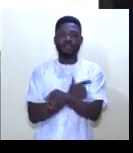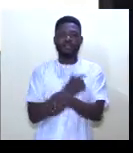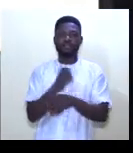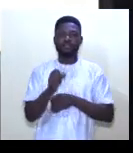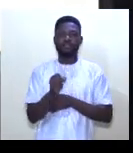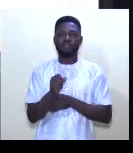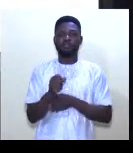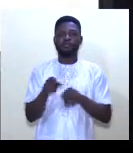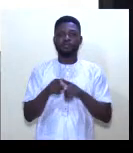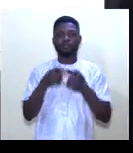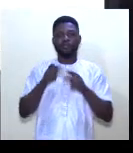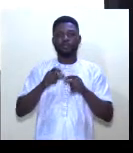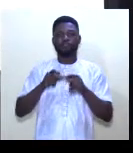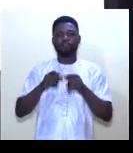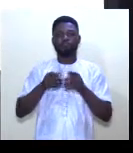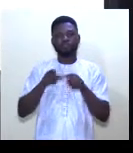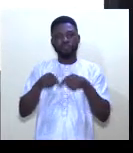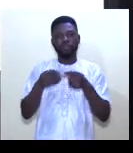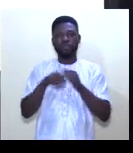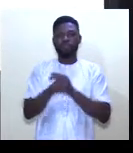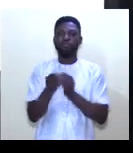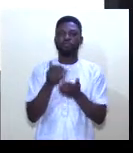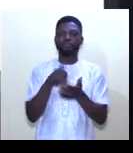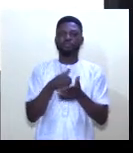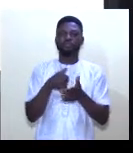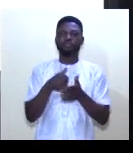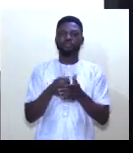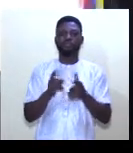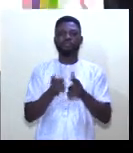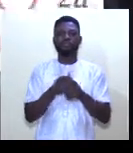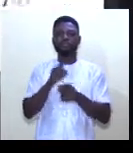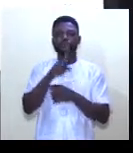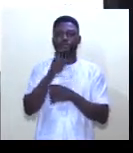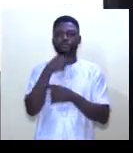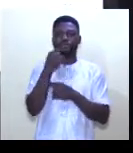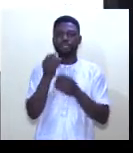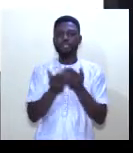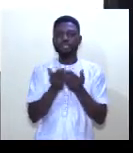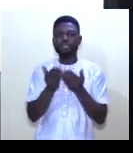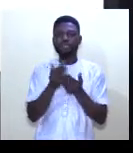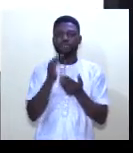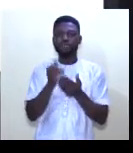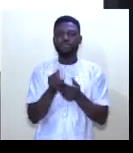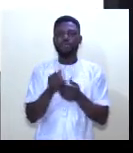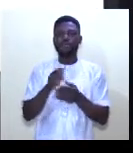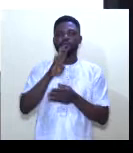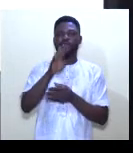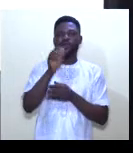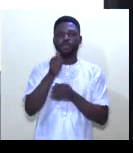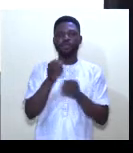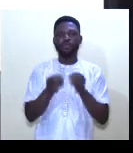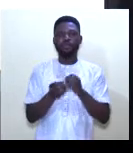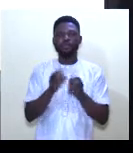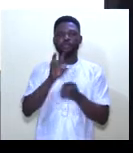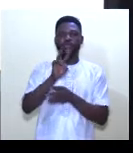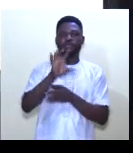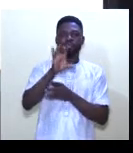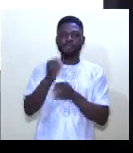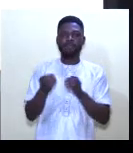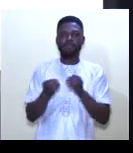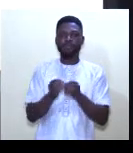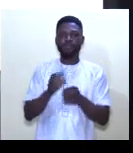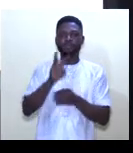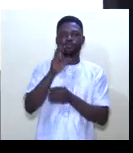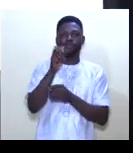previous lessons. So let's just get right into it. The first question says, simplify 4a plus